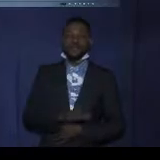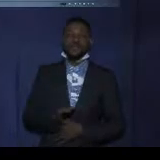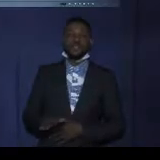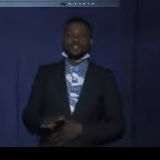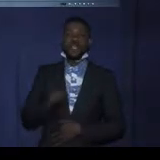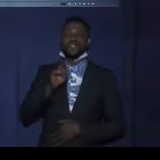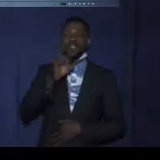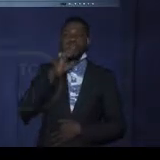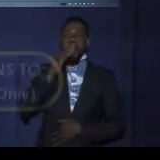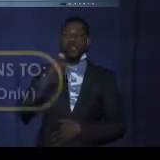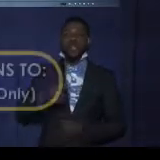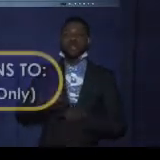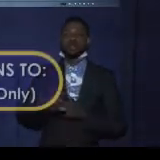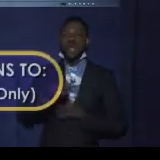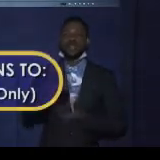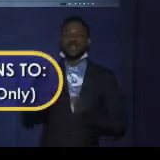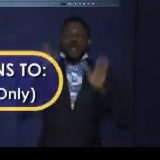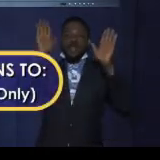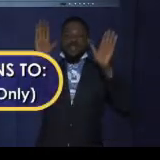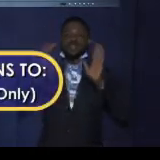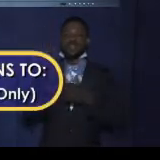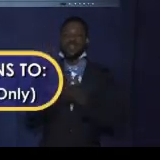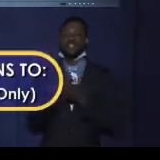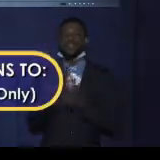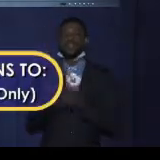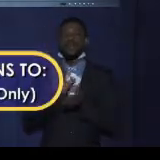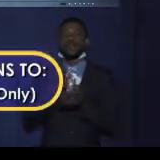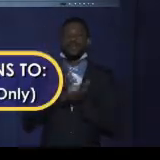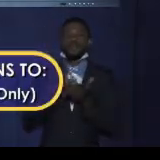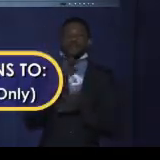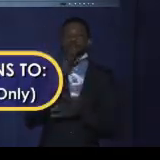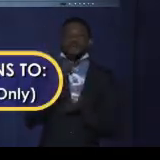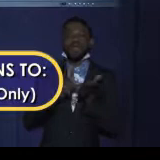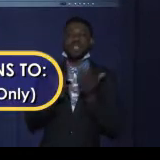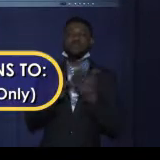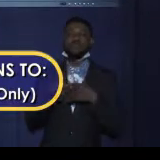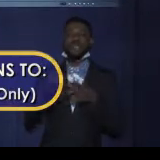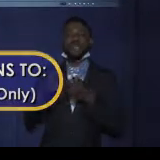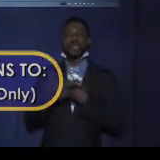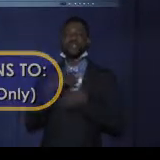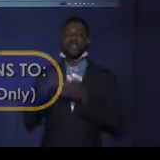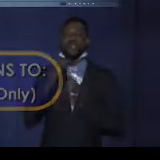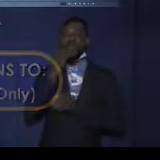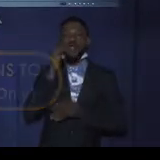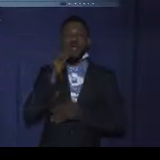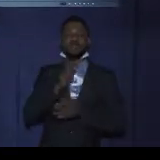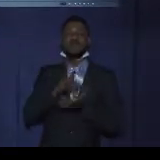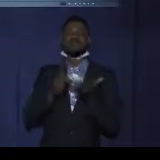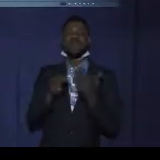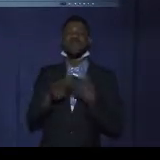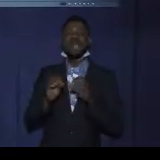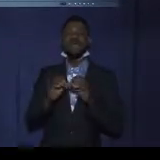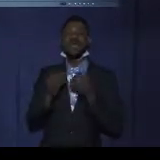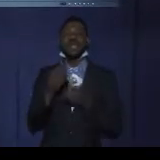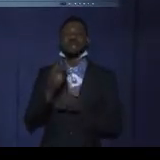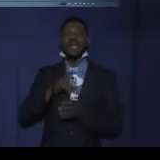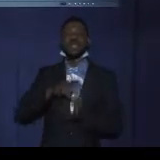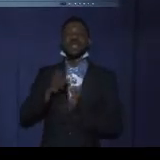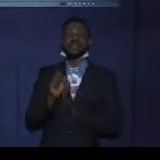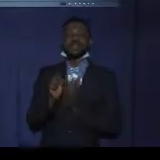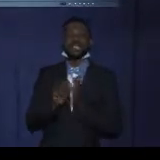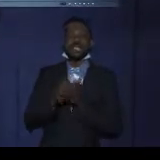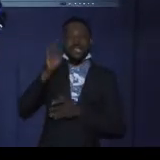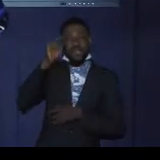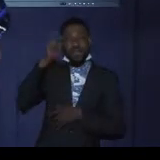Hello, pupils. You're welcome to another wonderful edition of your favorite program, The Classroom in Your Home, a program organized